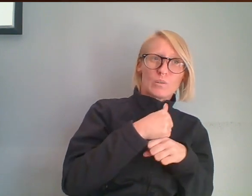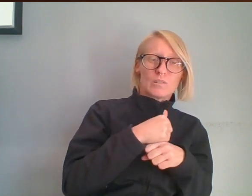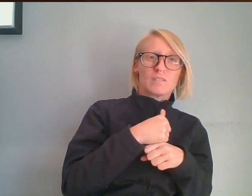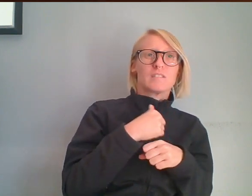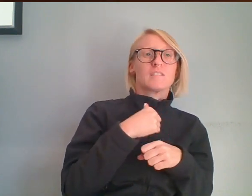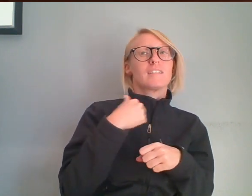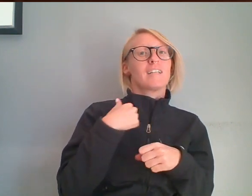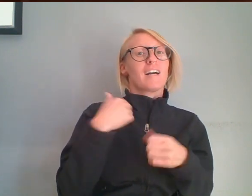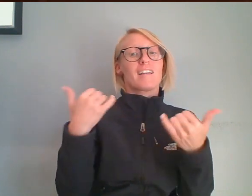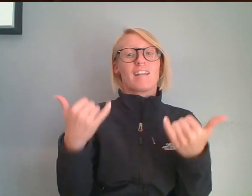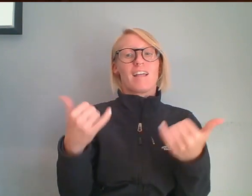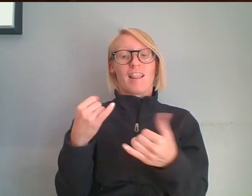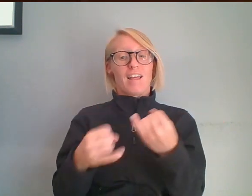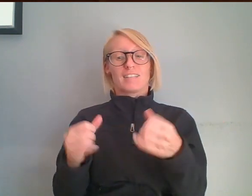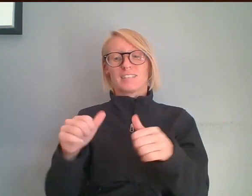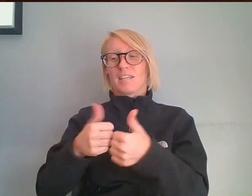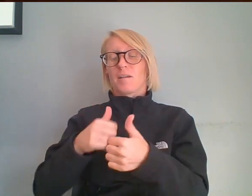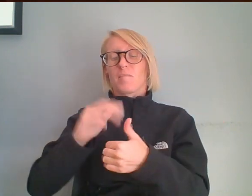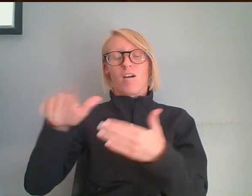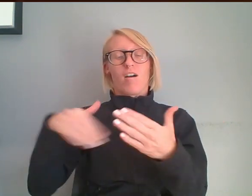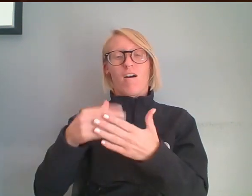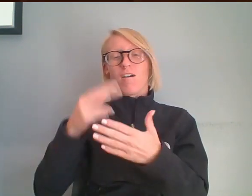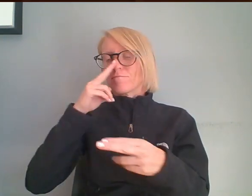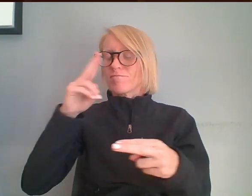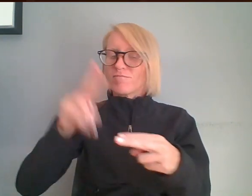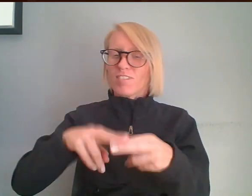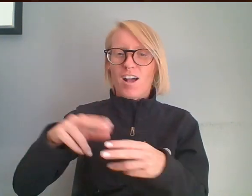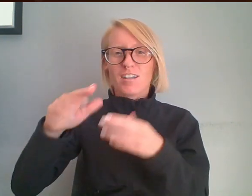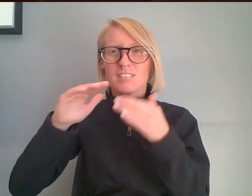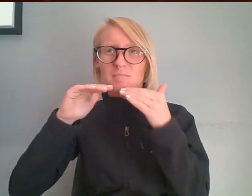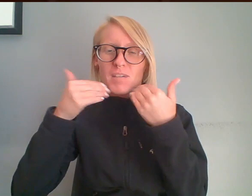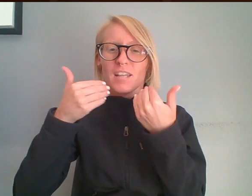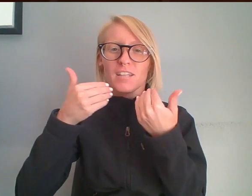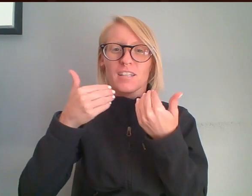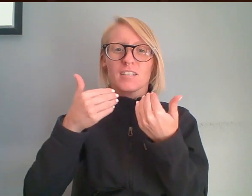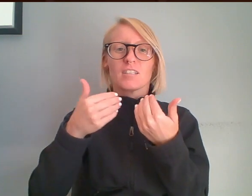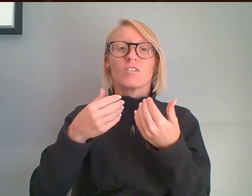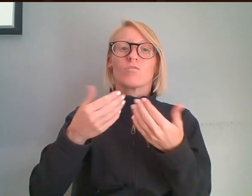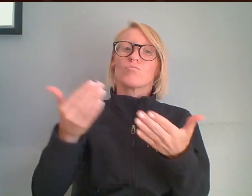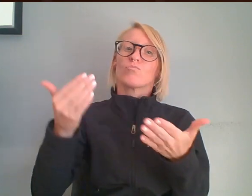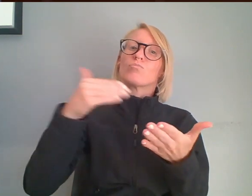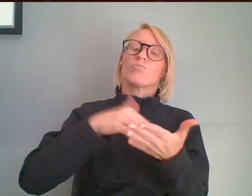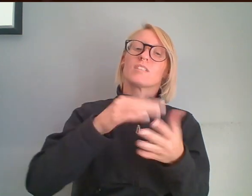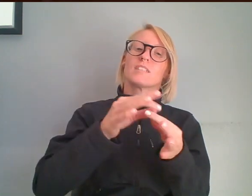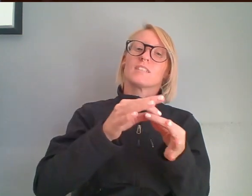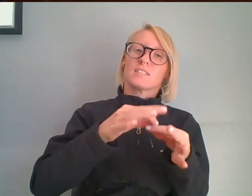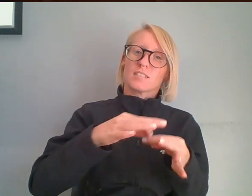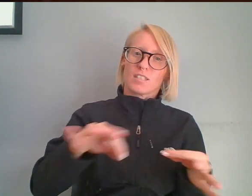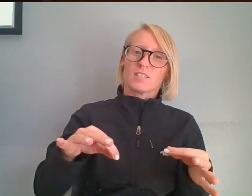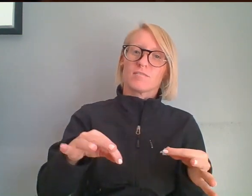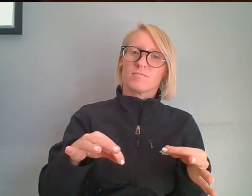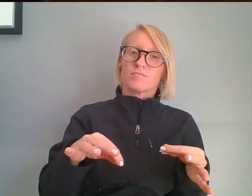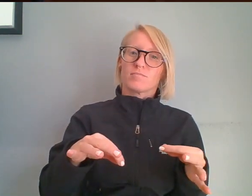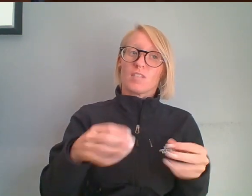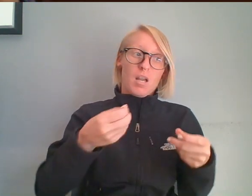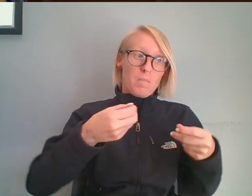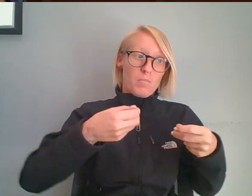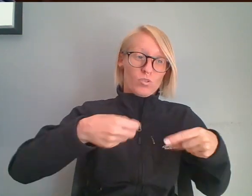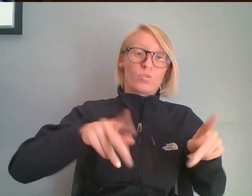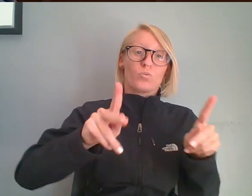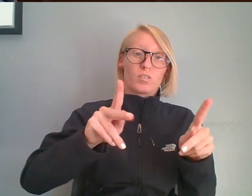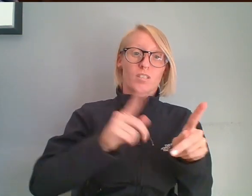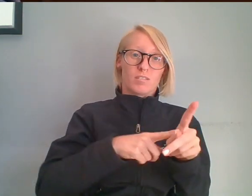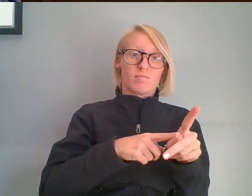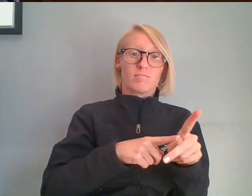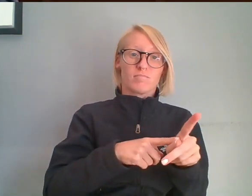all smiling and looked like you were having fun. So when you reframe the spontaneous speaking opportunity as an opportunity,